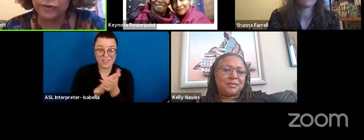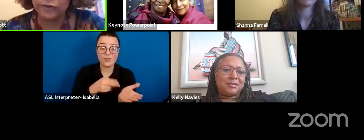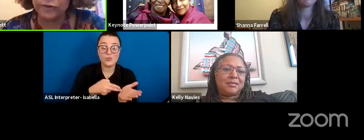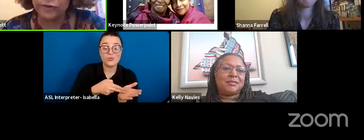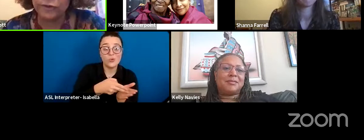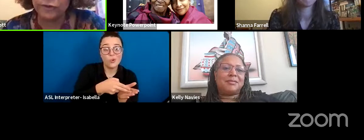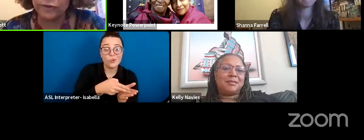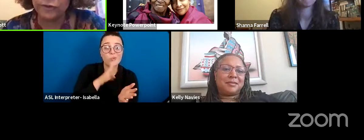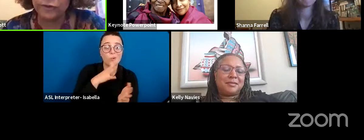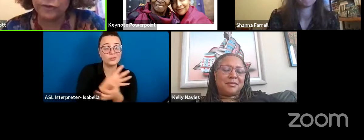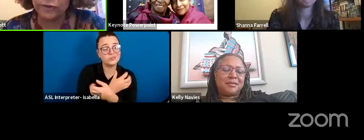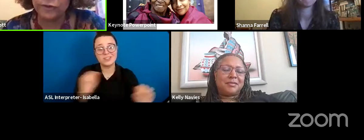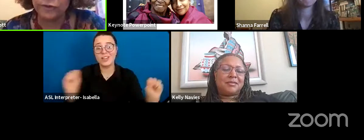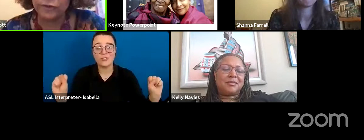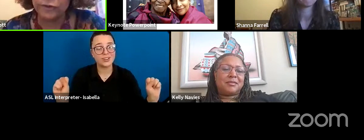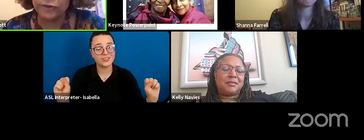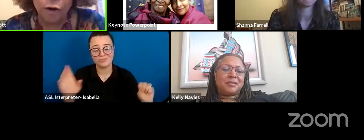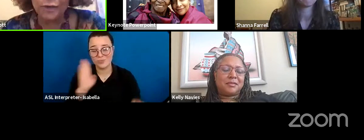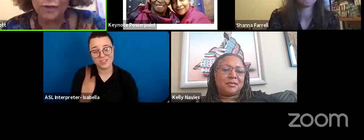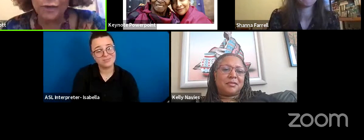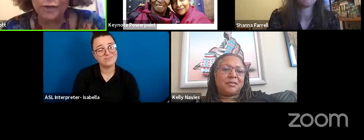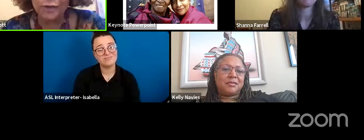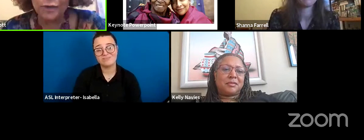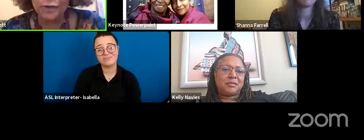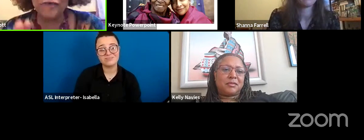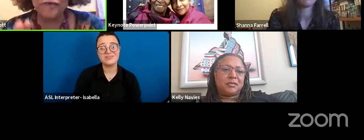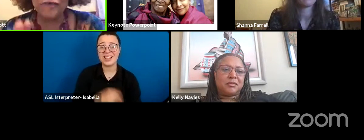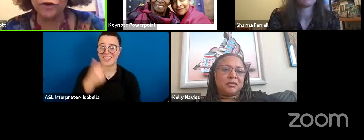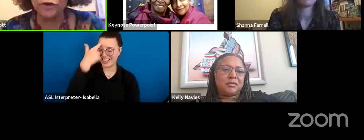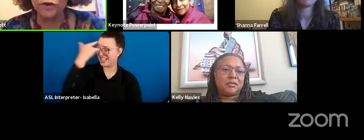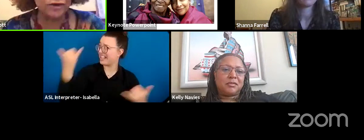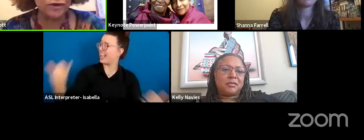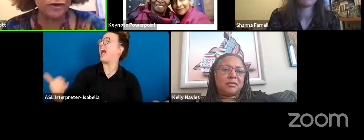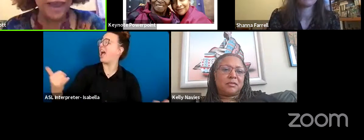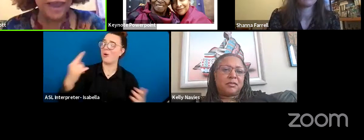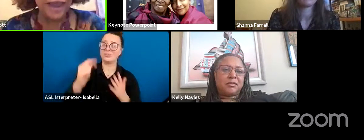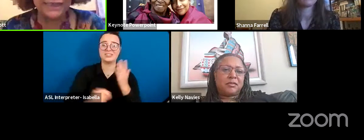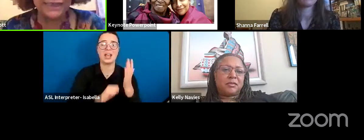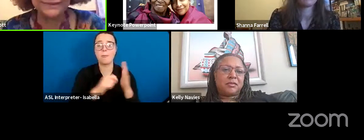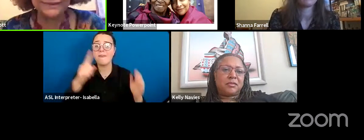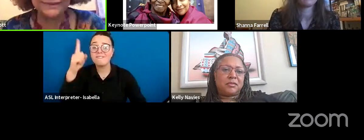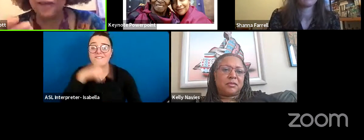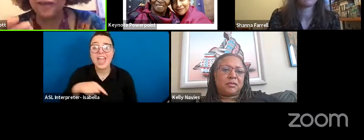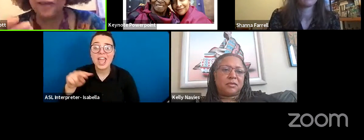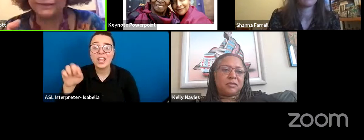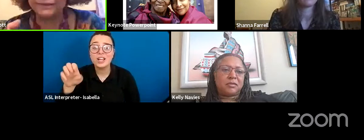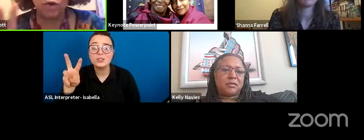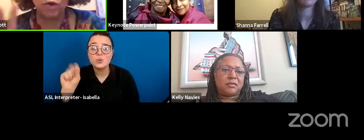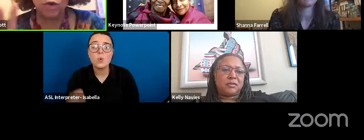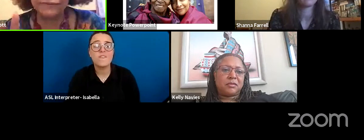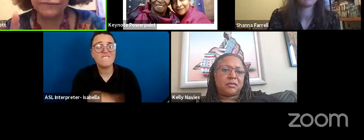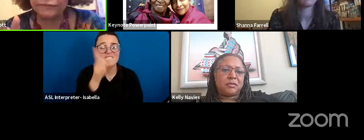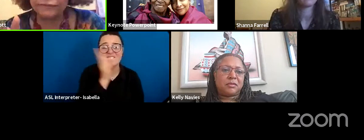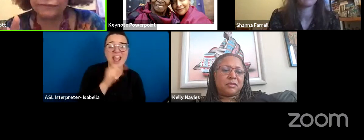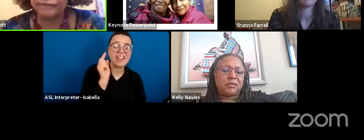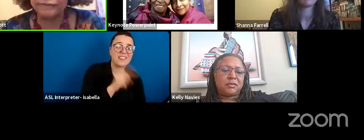free. And I think we're in a time right now with all the fake news and the fake this and the fake